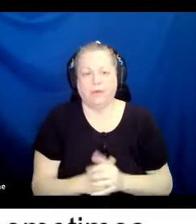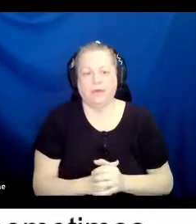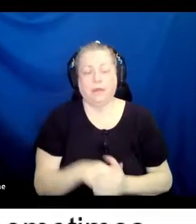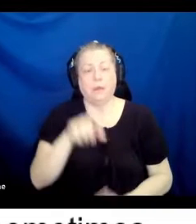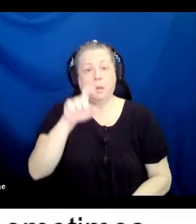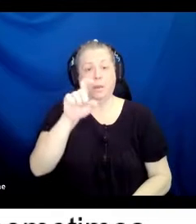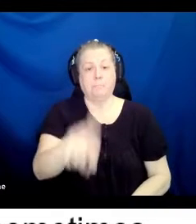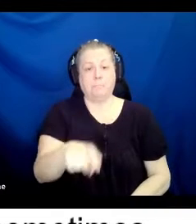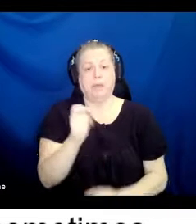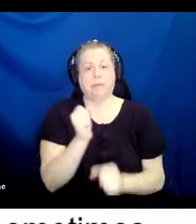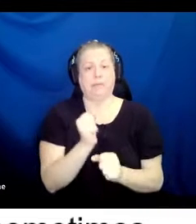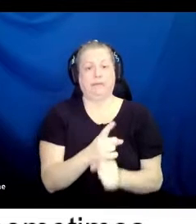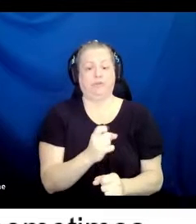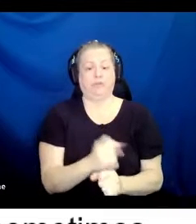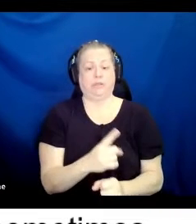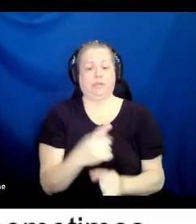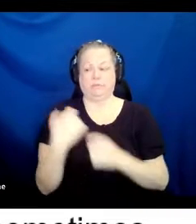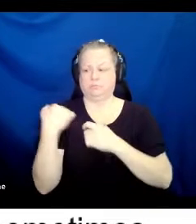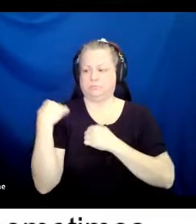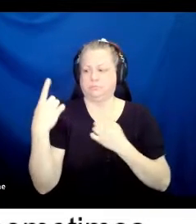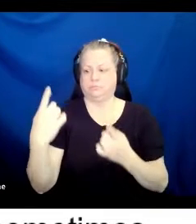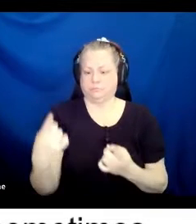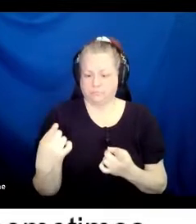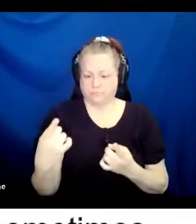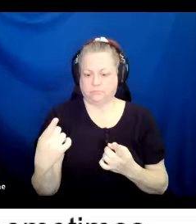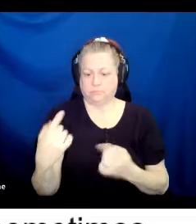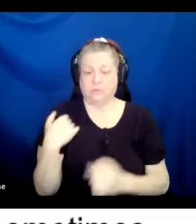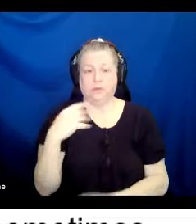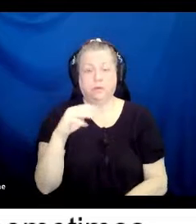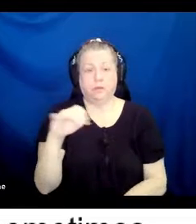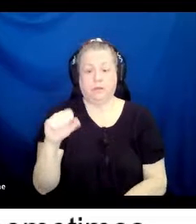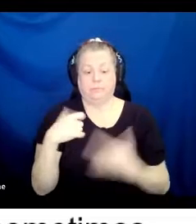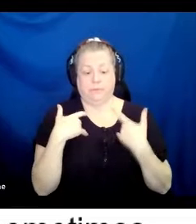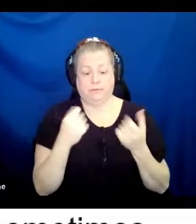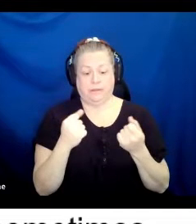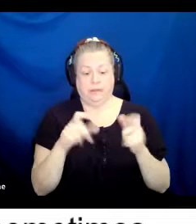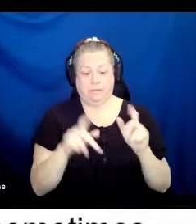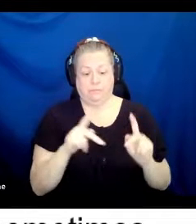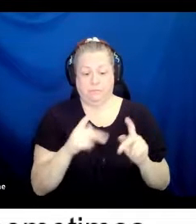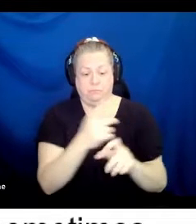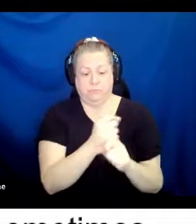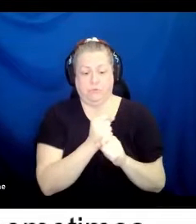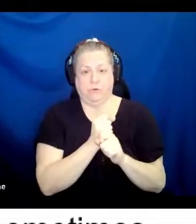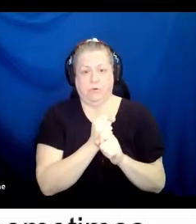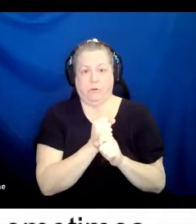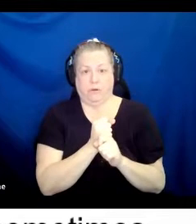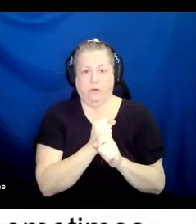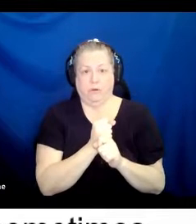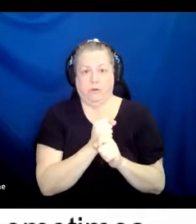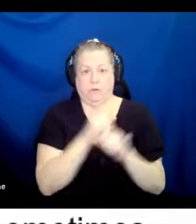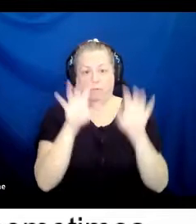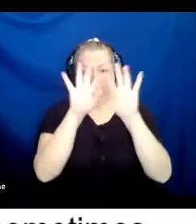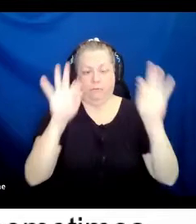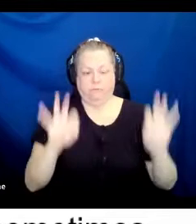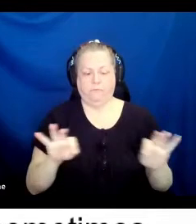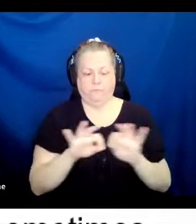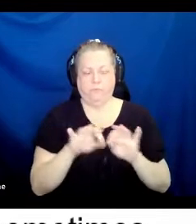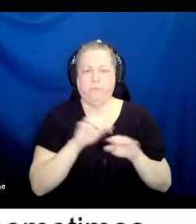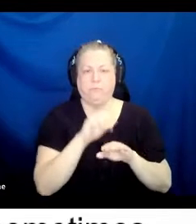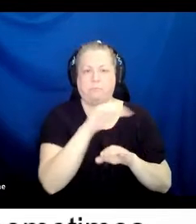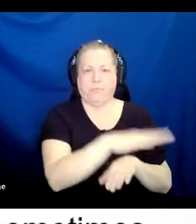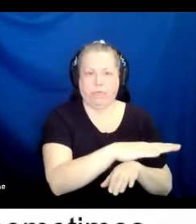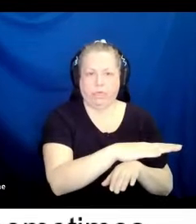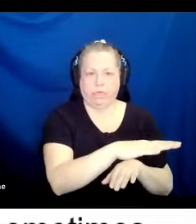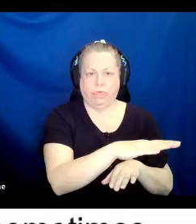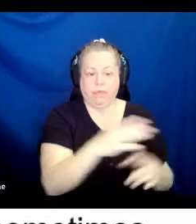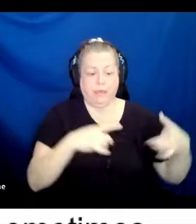last several years, MassHealth members receive their renewal forms in the mail. Renewals occur at the